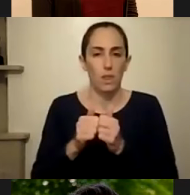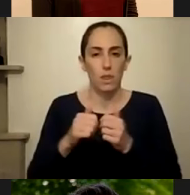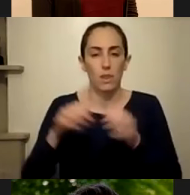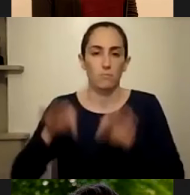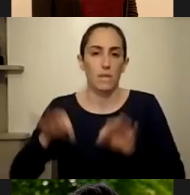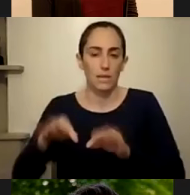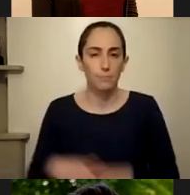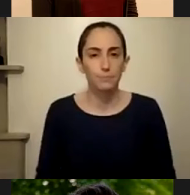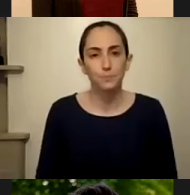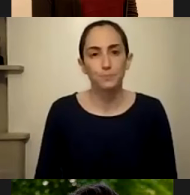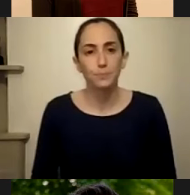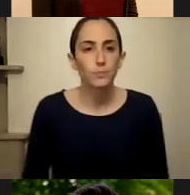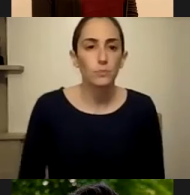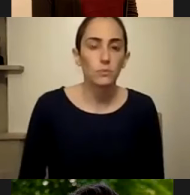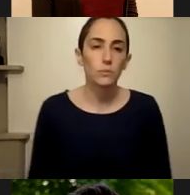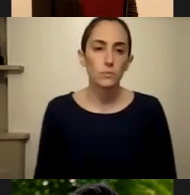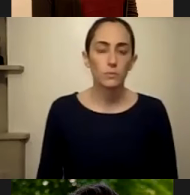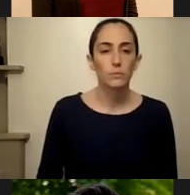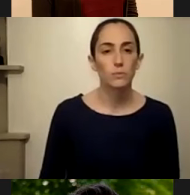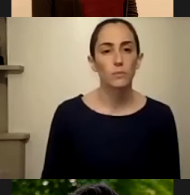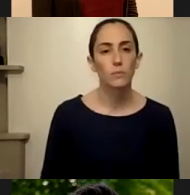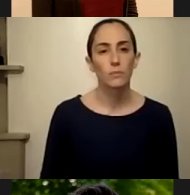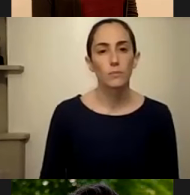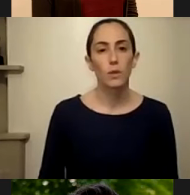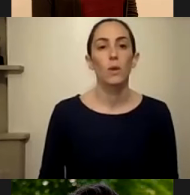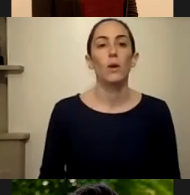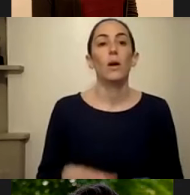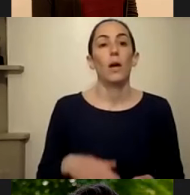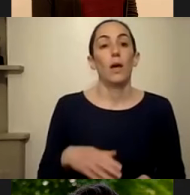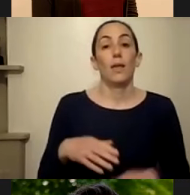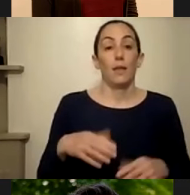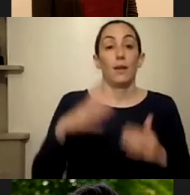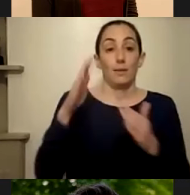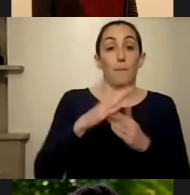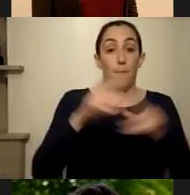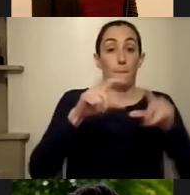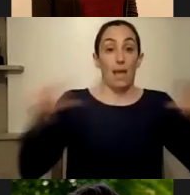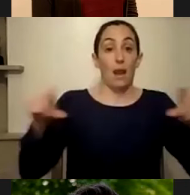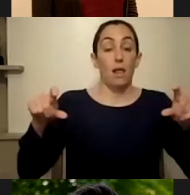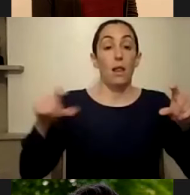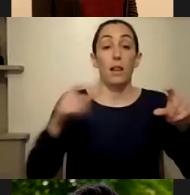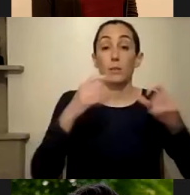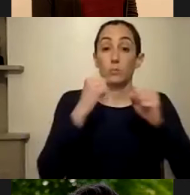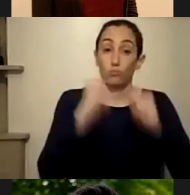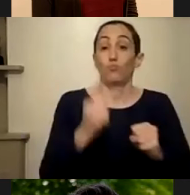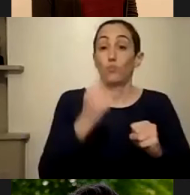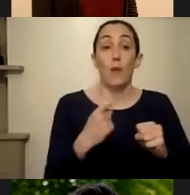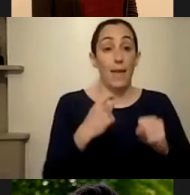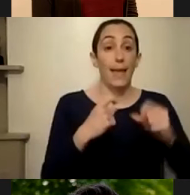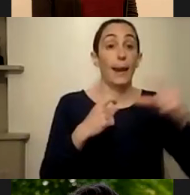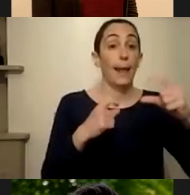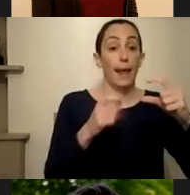So as you can see here, so here is the crush site here on the top picture.